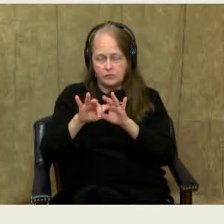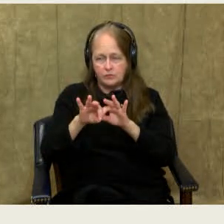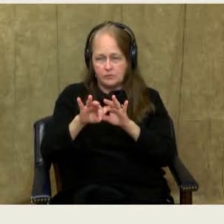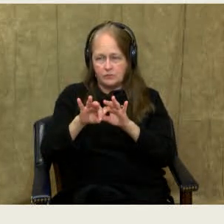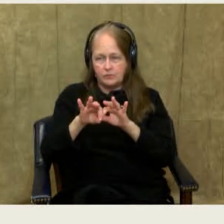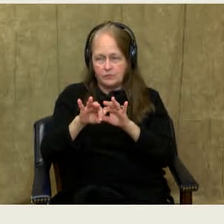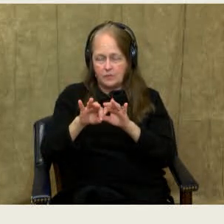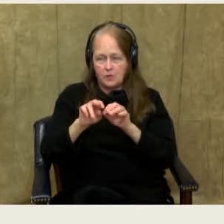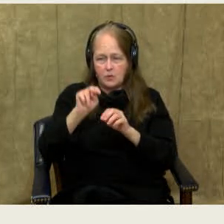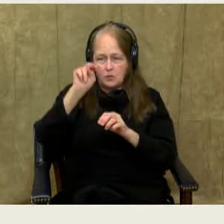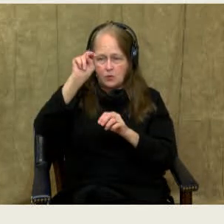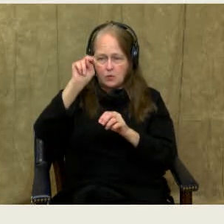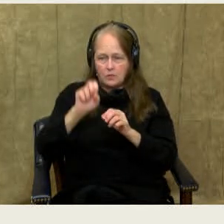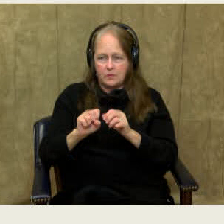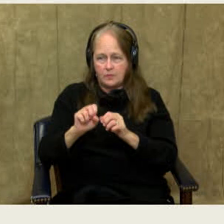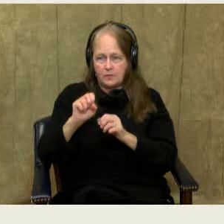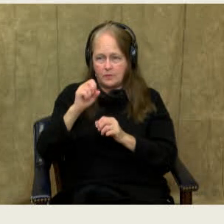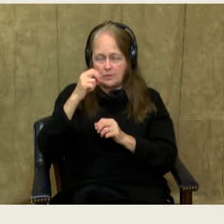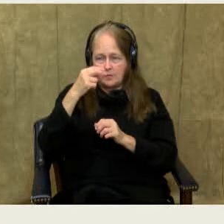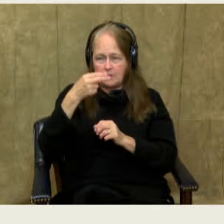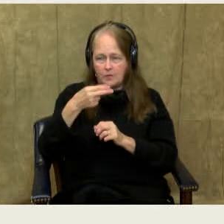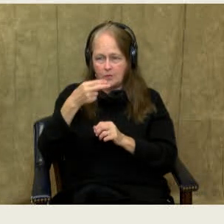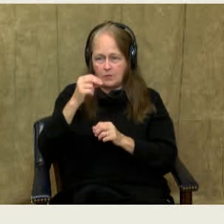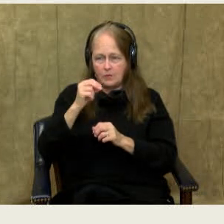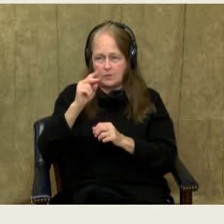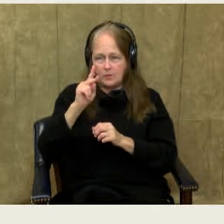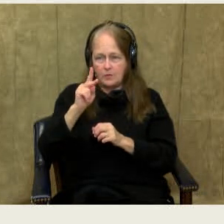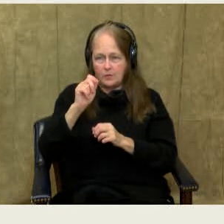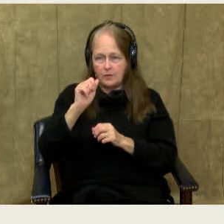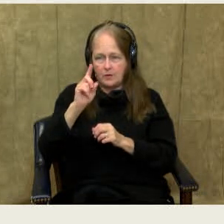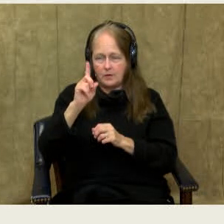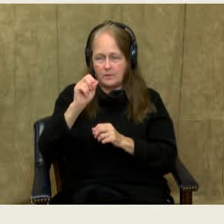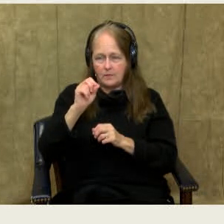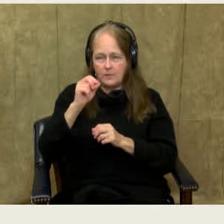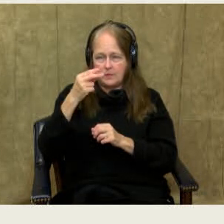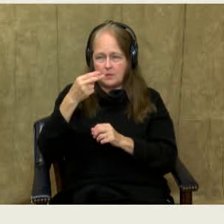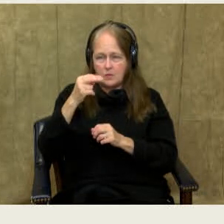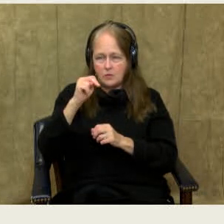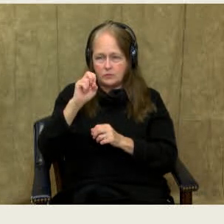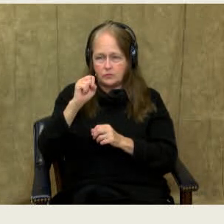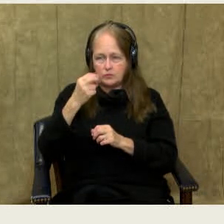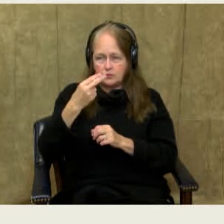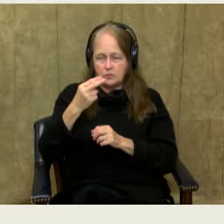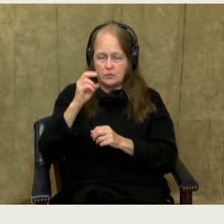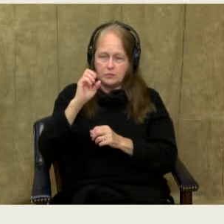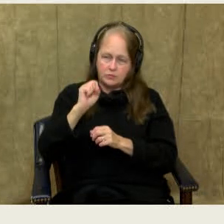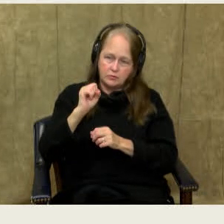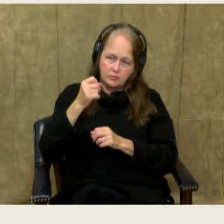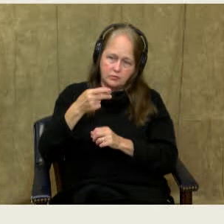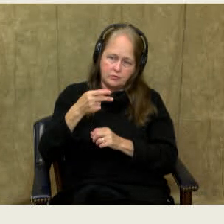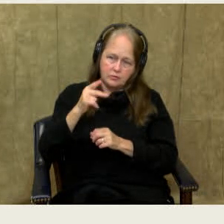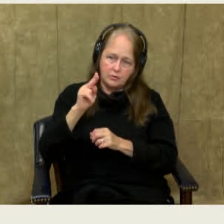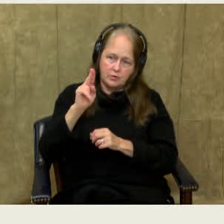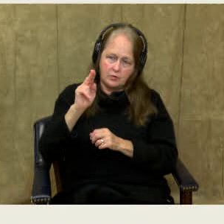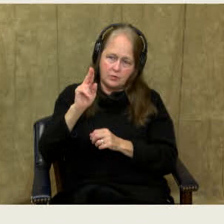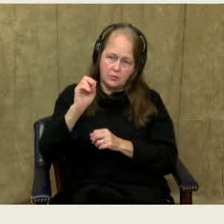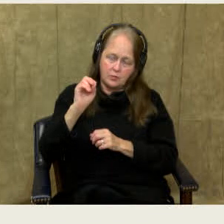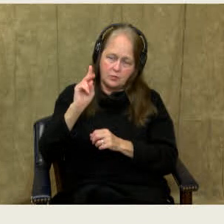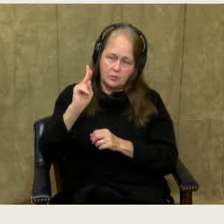Going from north to south, we've got Hokkaido, Honshu, Shikoku, and